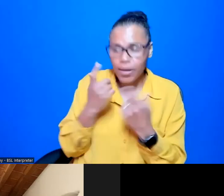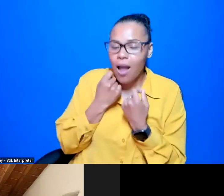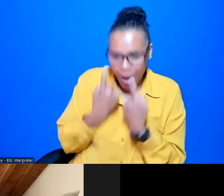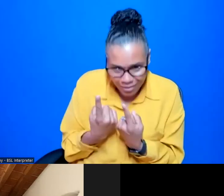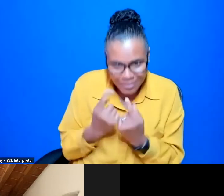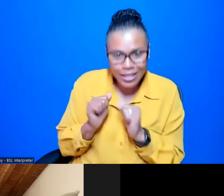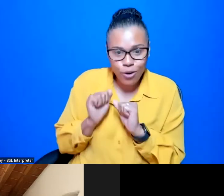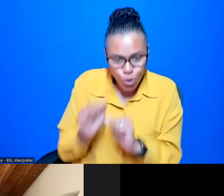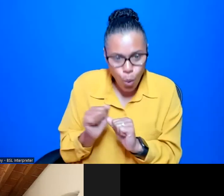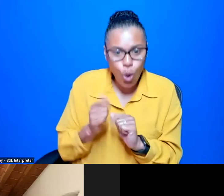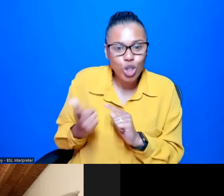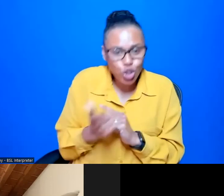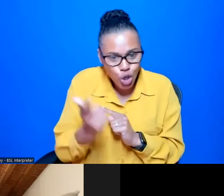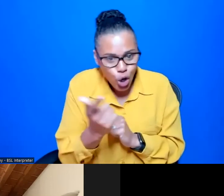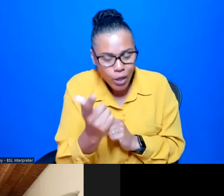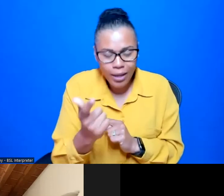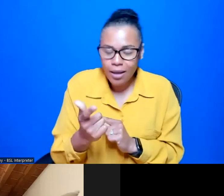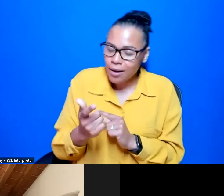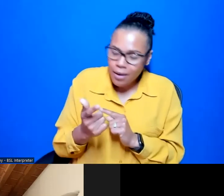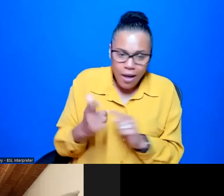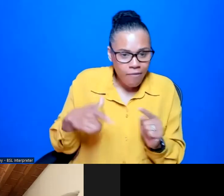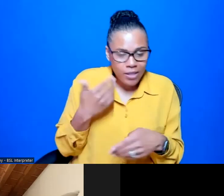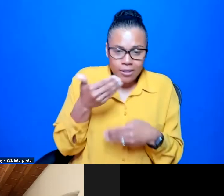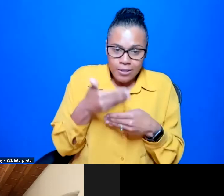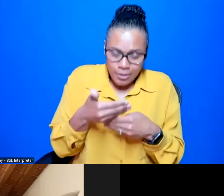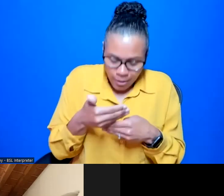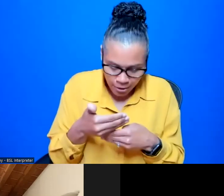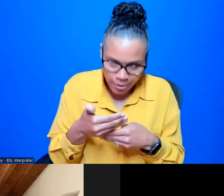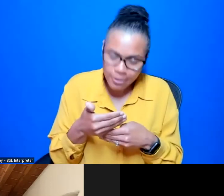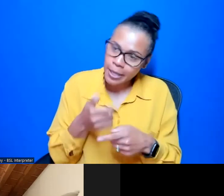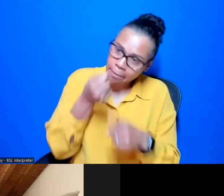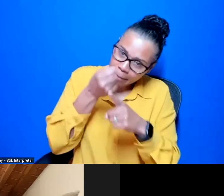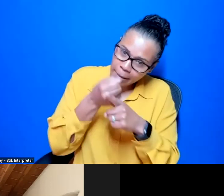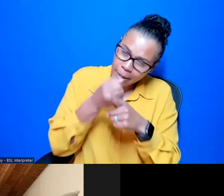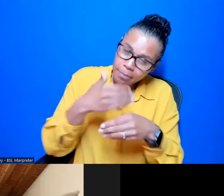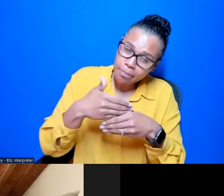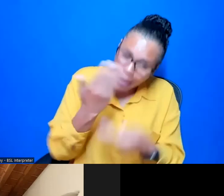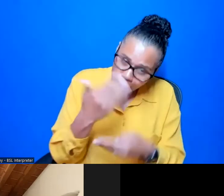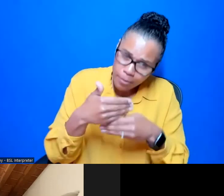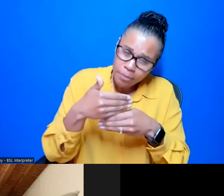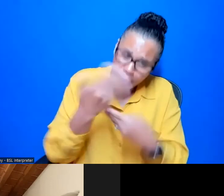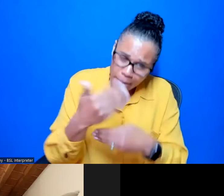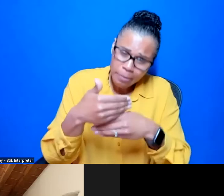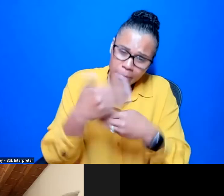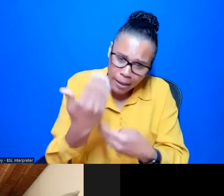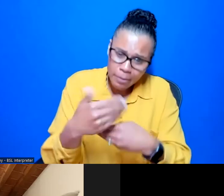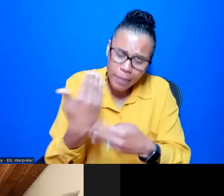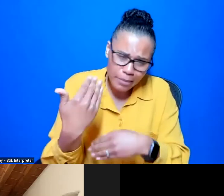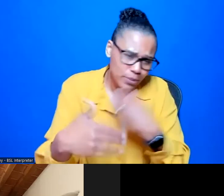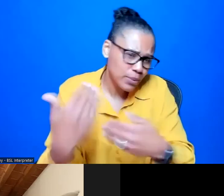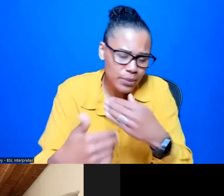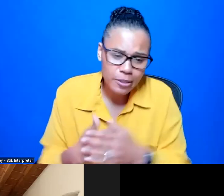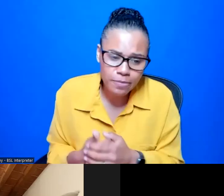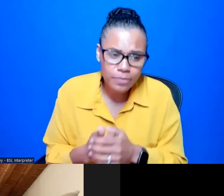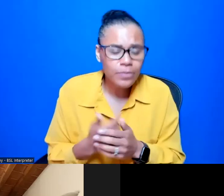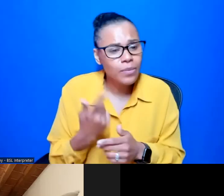like, and knocking on the doors and creating the awareness. I'm thinking about you in the way in which you're doing that and